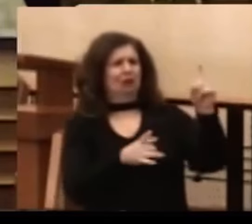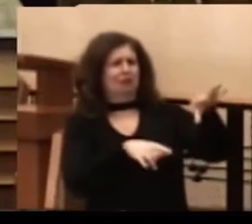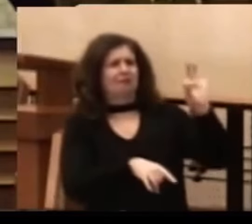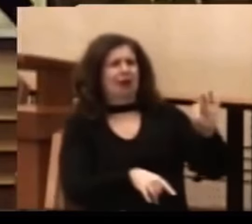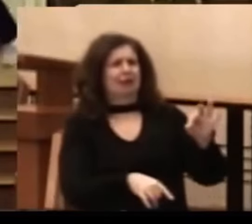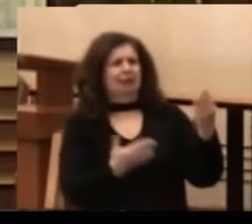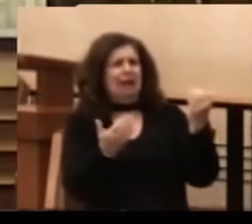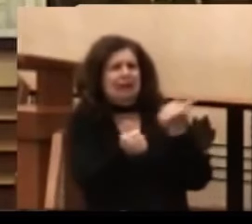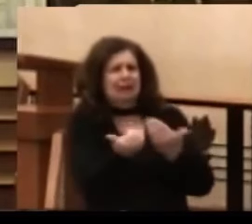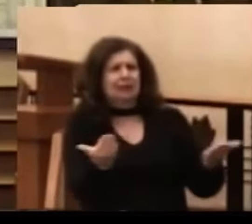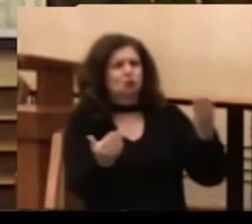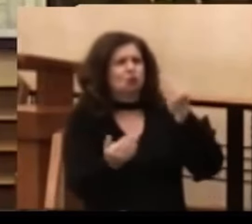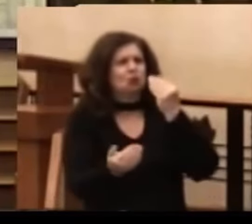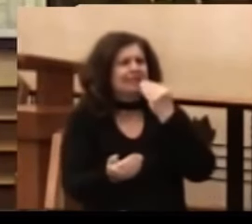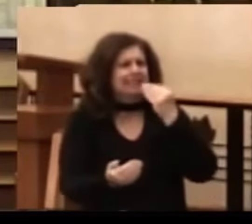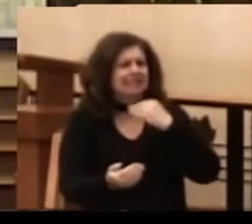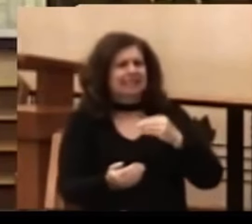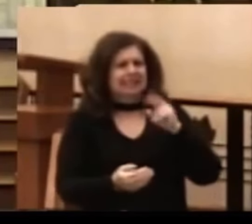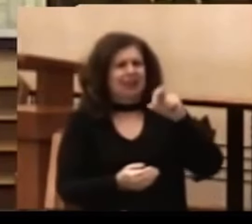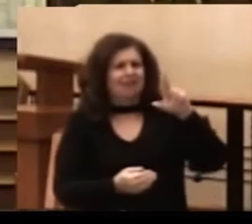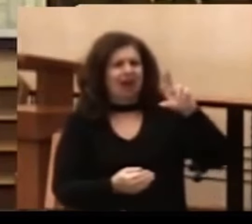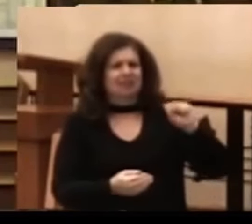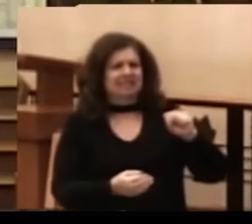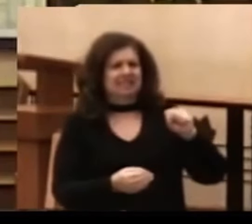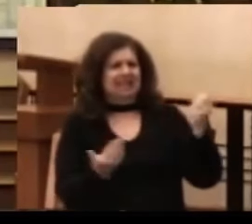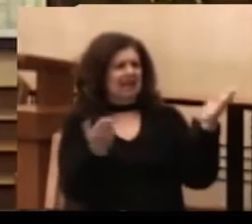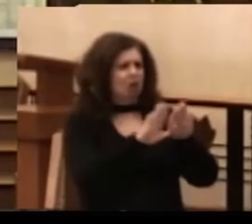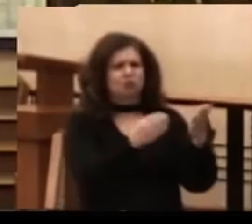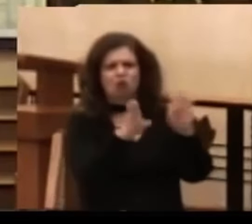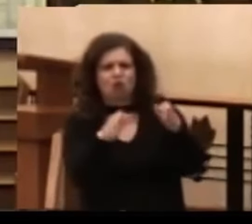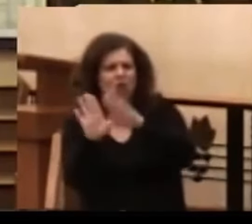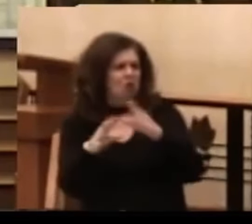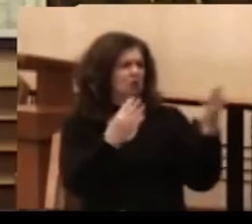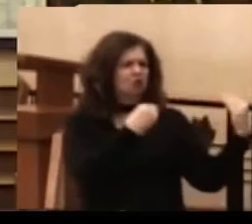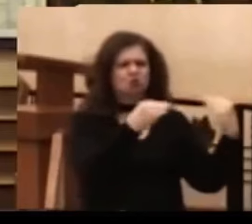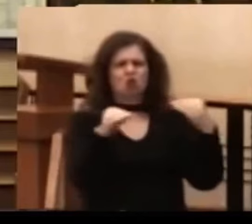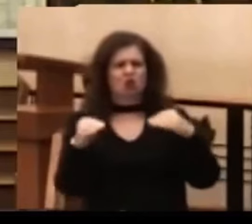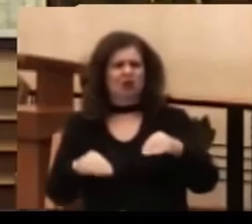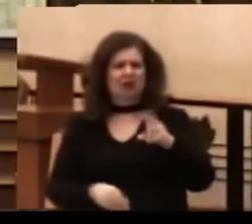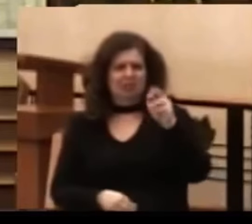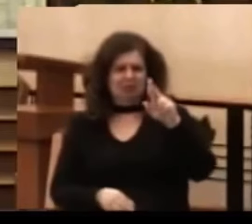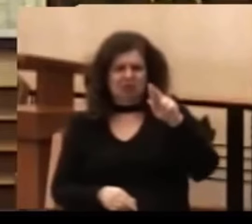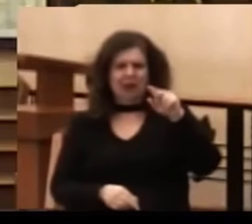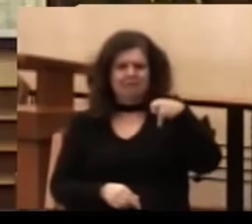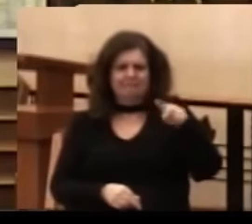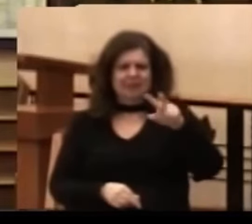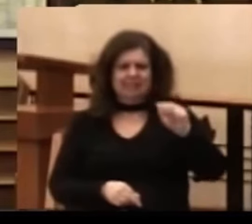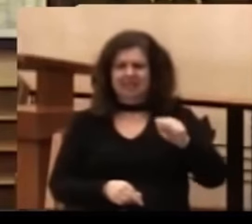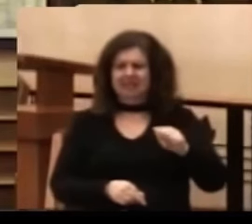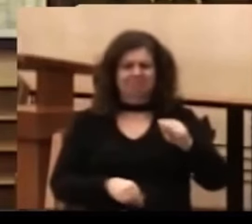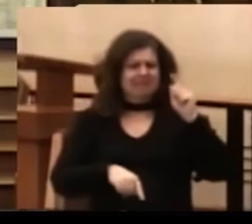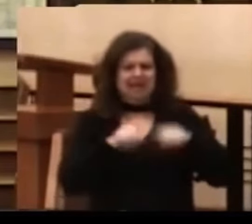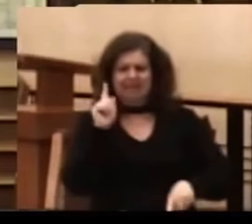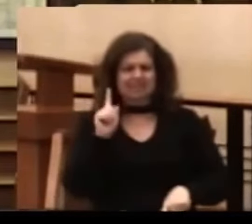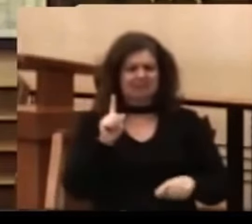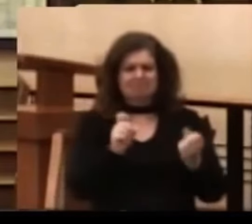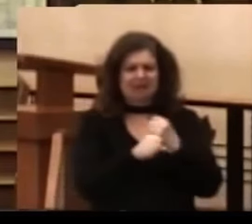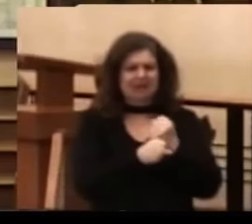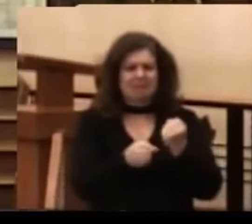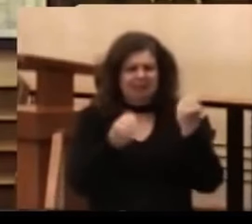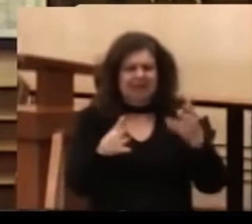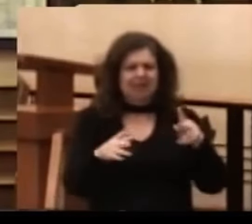I mean, this virus has pretty much shut down the grocery stores. Mr. Pizza can't make that many pizzas in a whole week. Besides that,